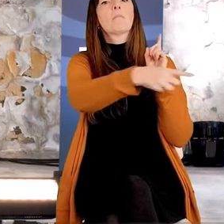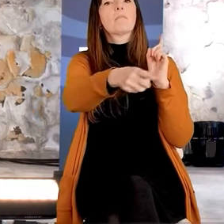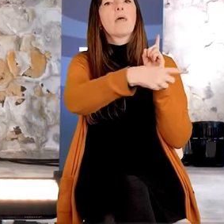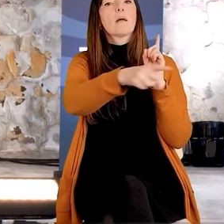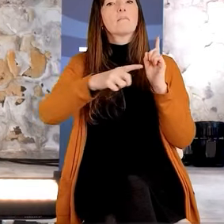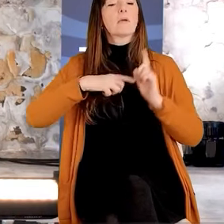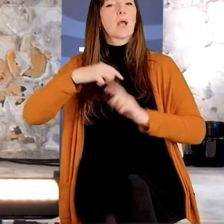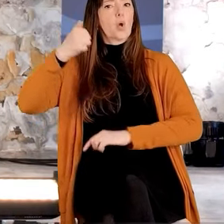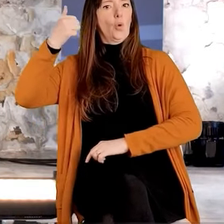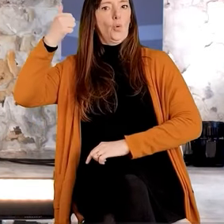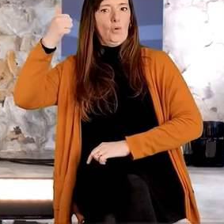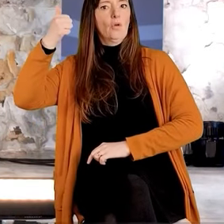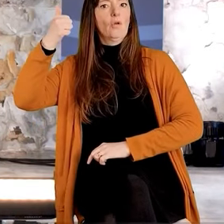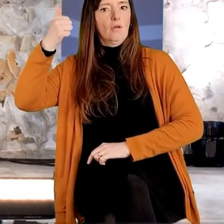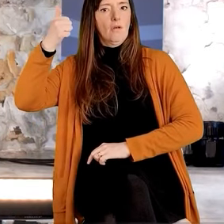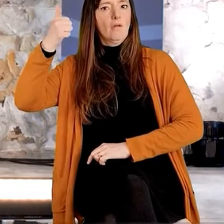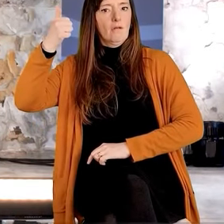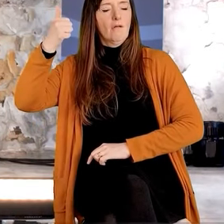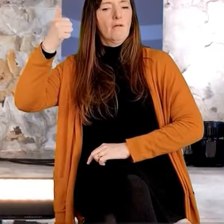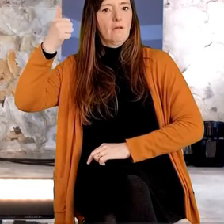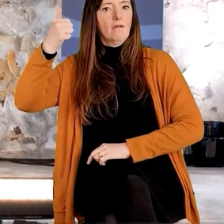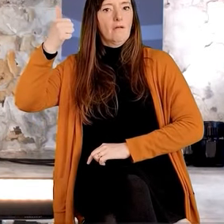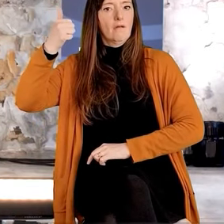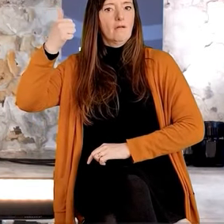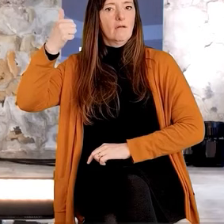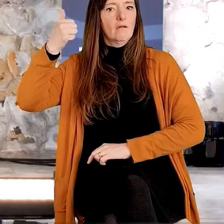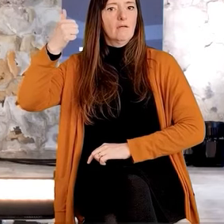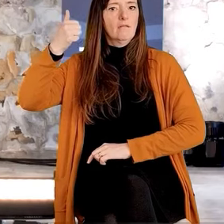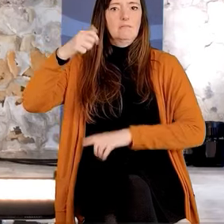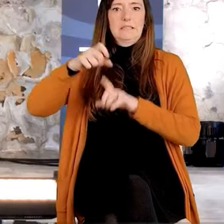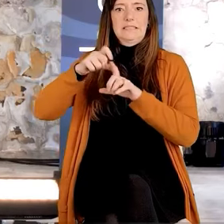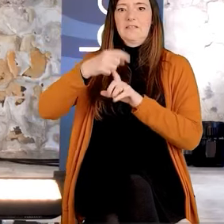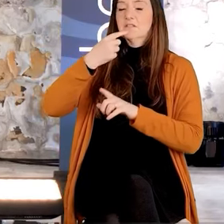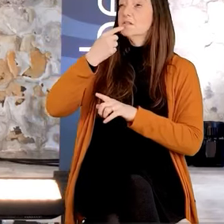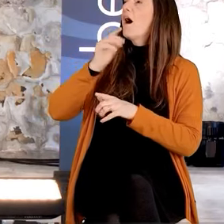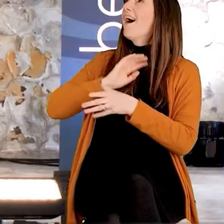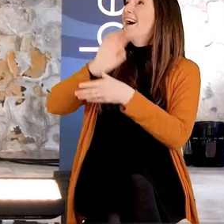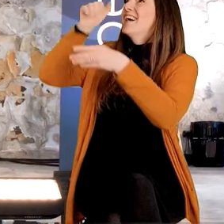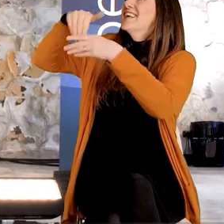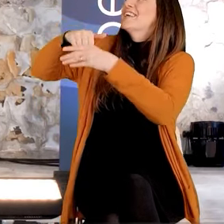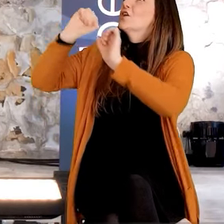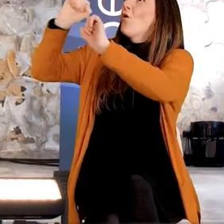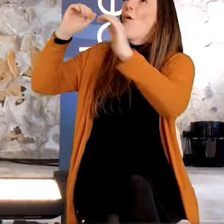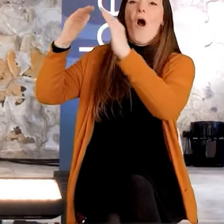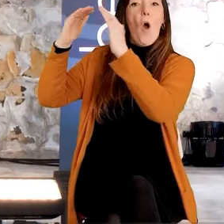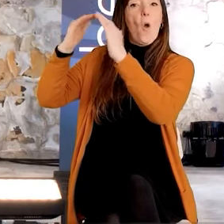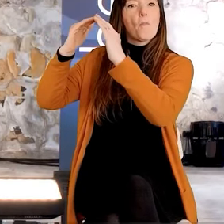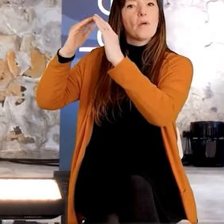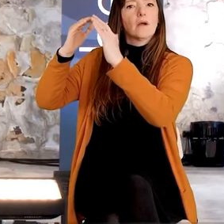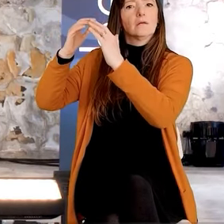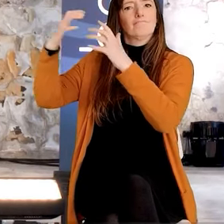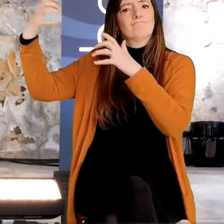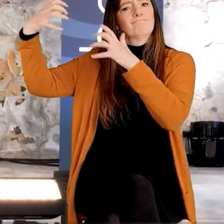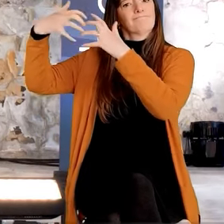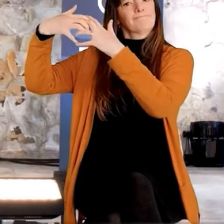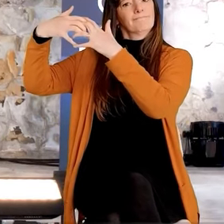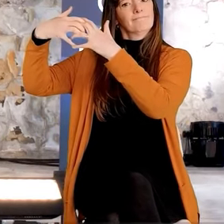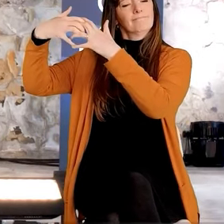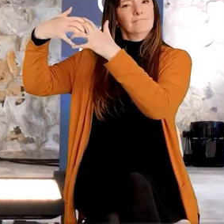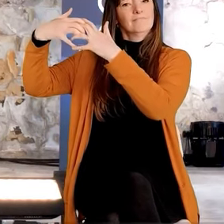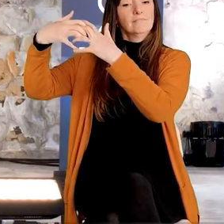No, verses 7 and 8, I'm going to come into your house to be with you where I